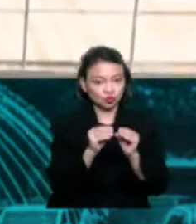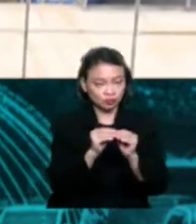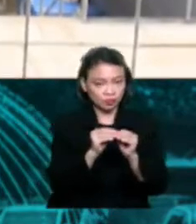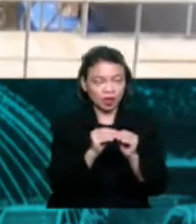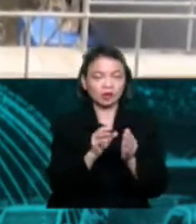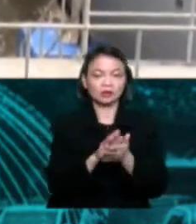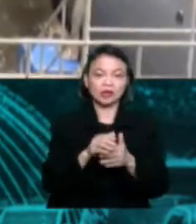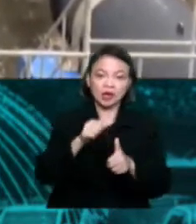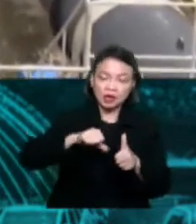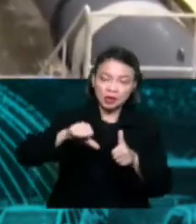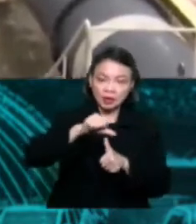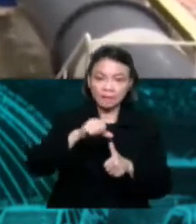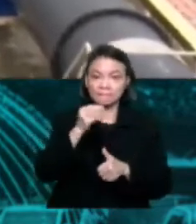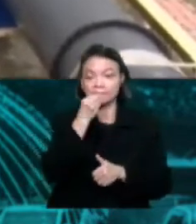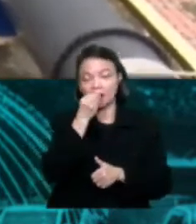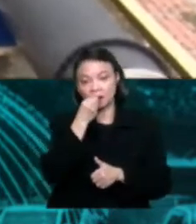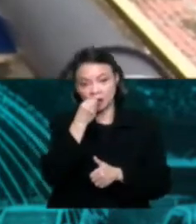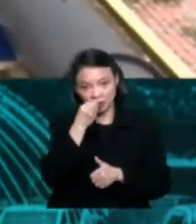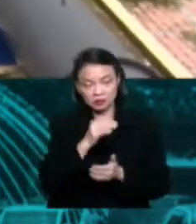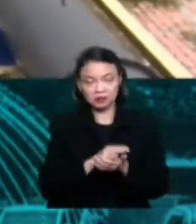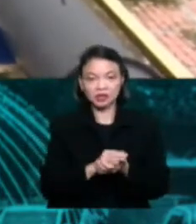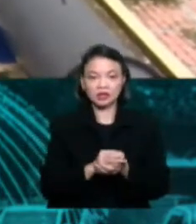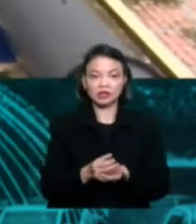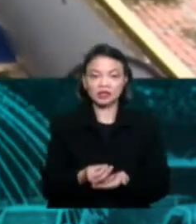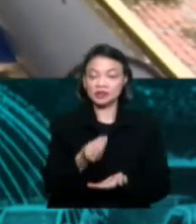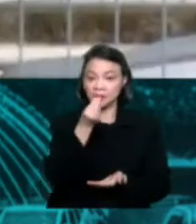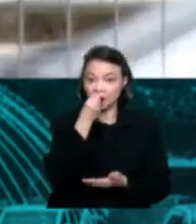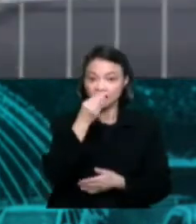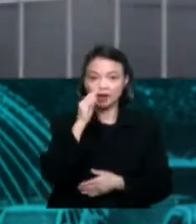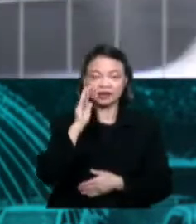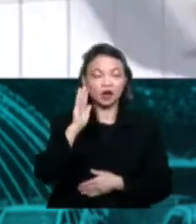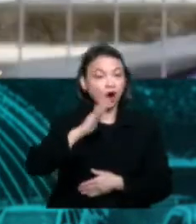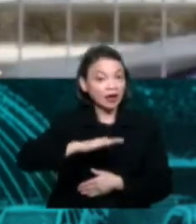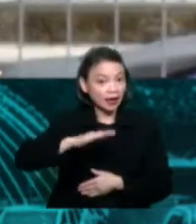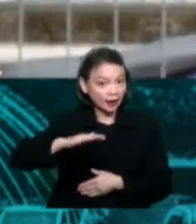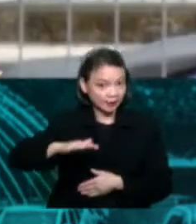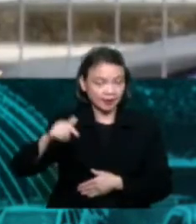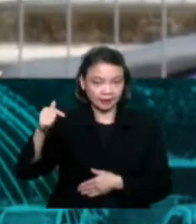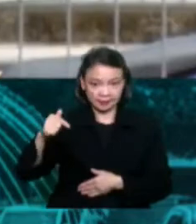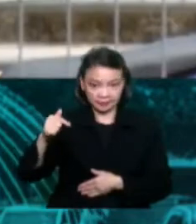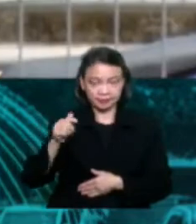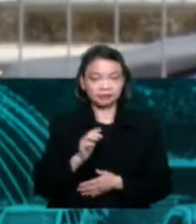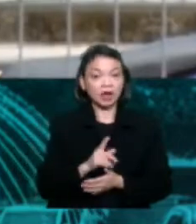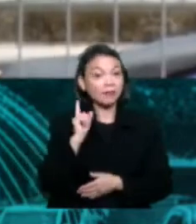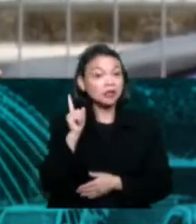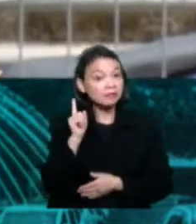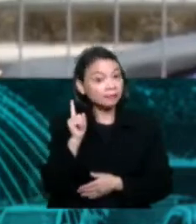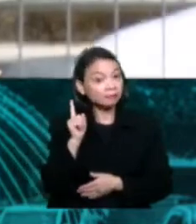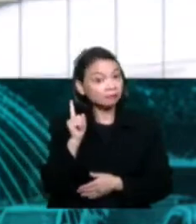consumed by the children, because without that is become very